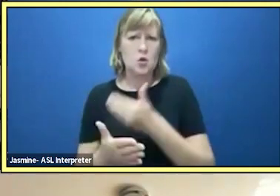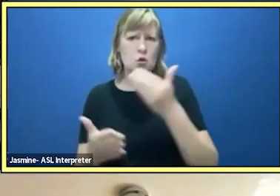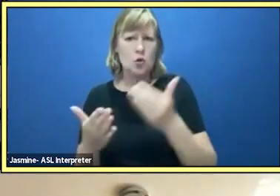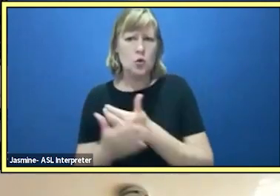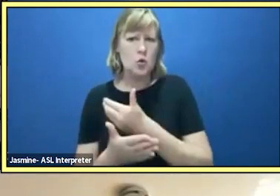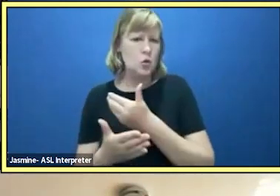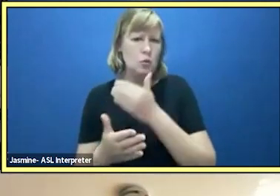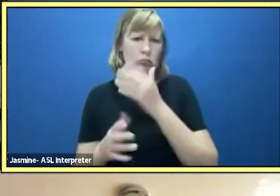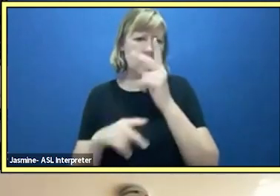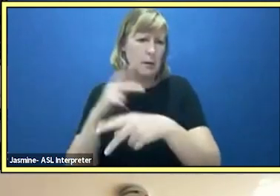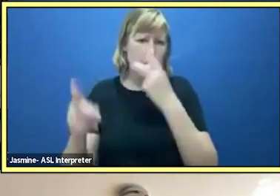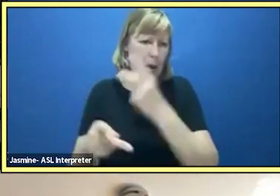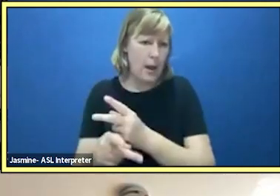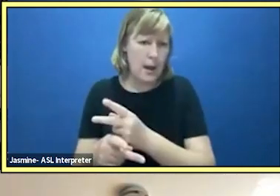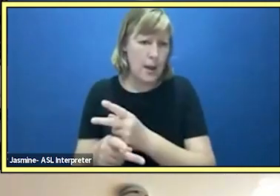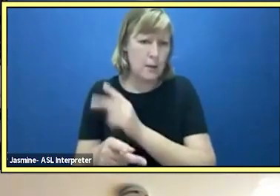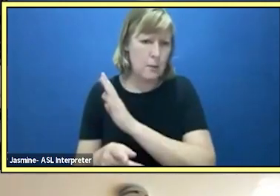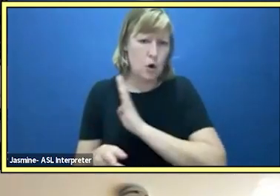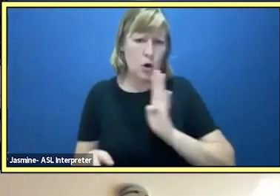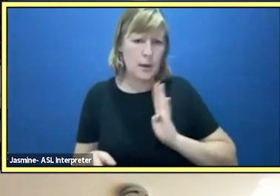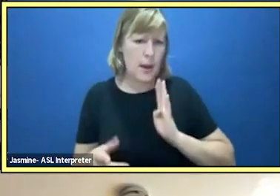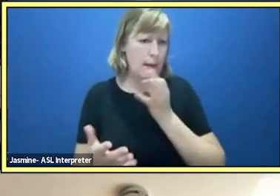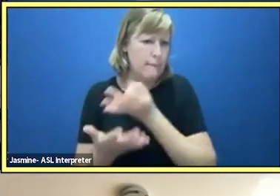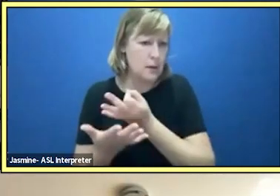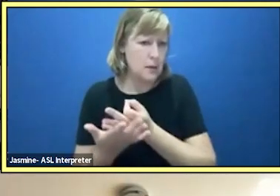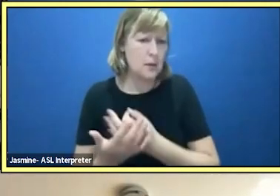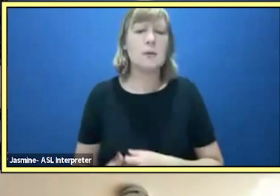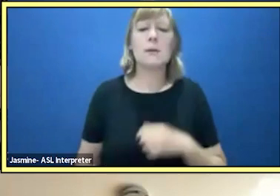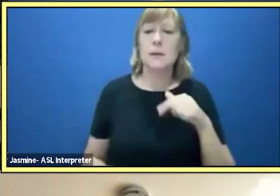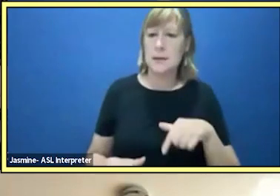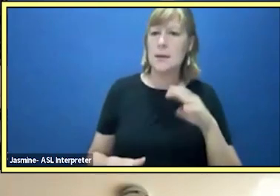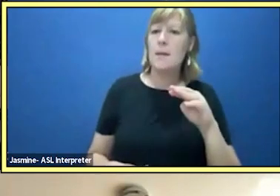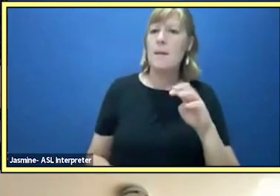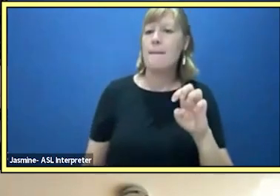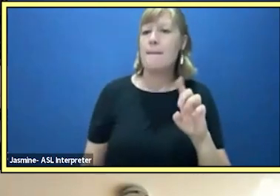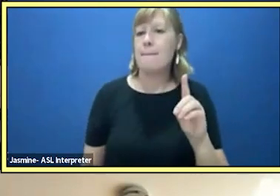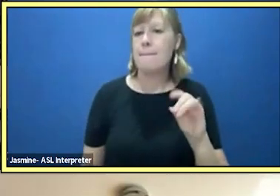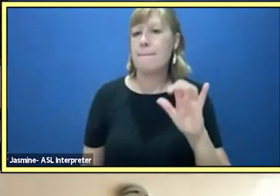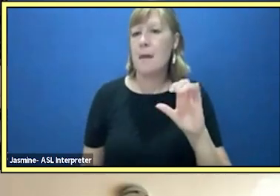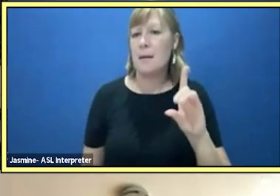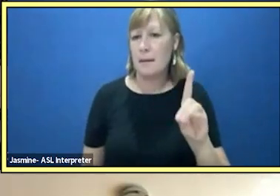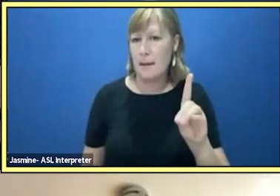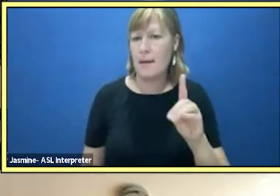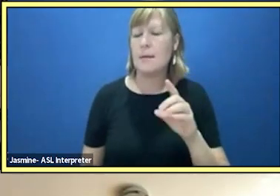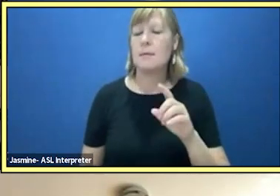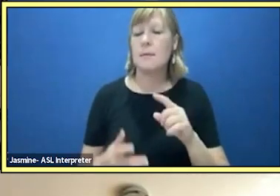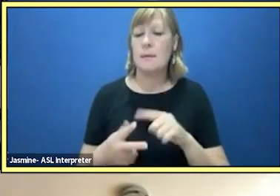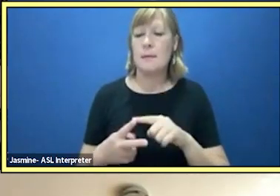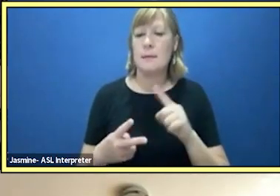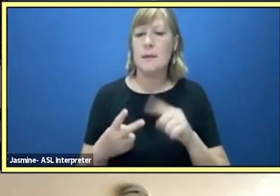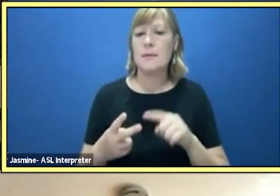this is Medicaid and state funding that is covering this, and it is not a part of someone's budget. It is separate from